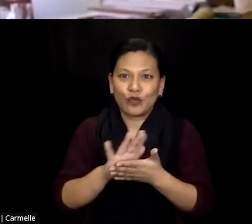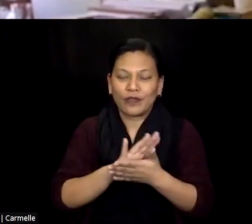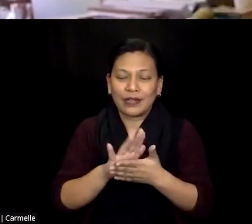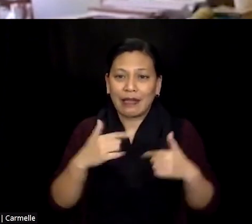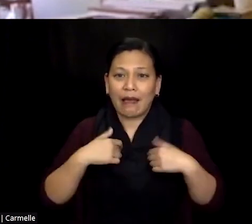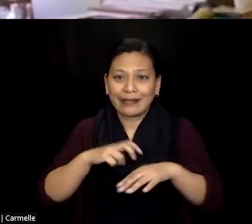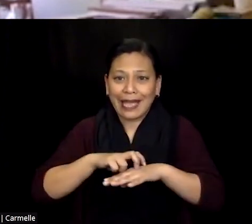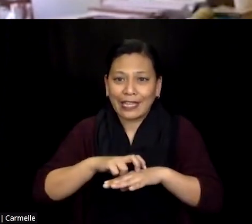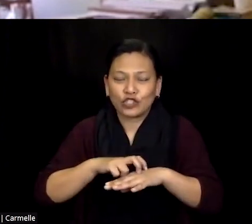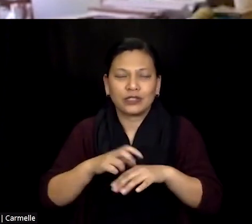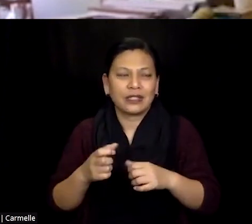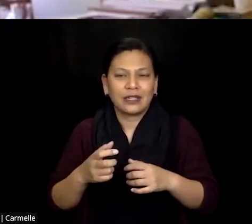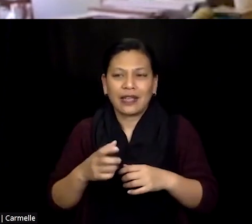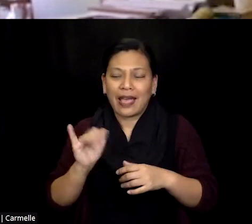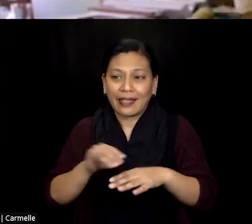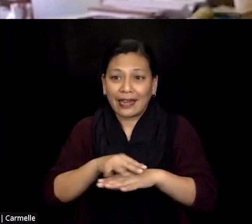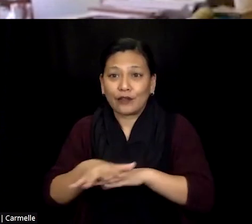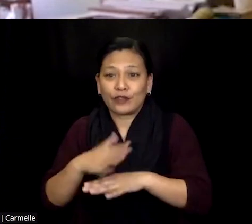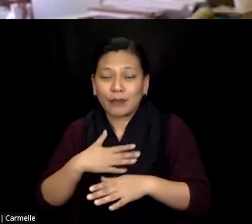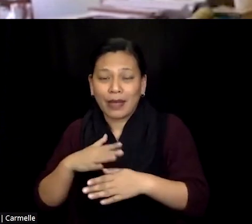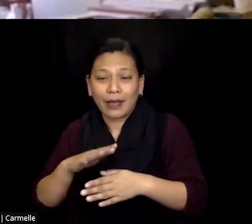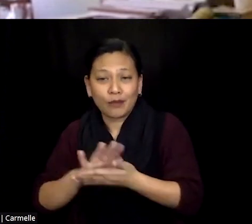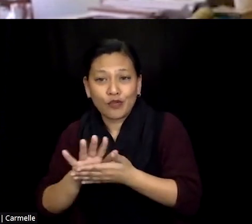anxious the whole time. And that anxiety made the movies better.